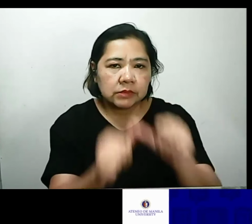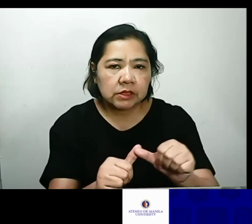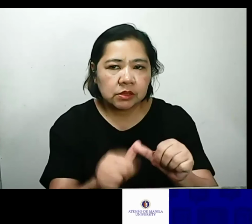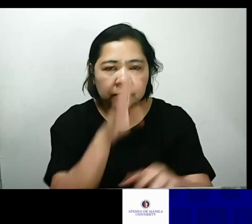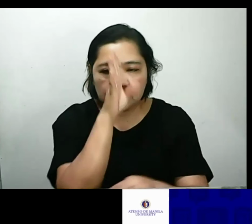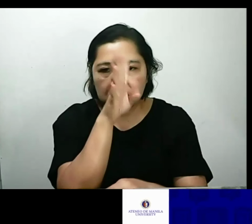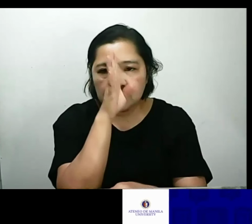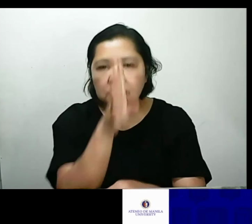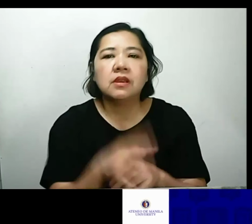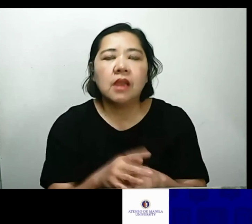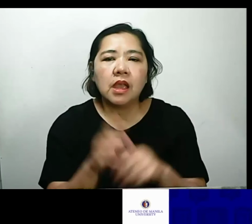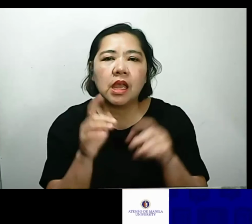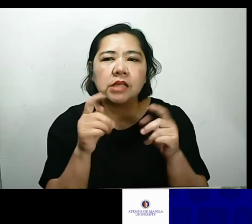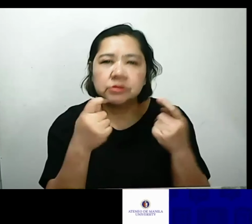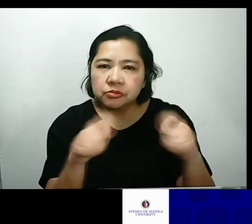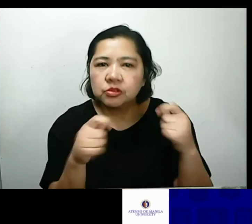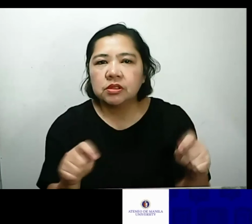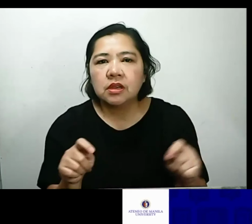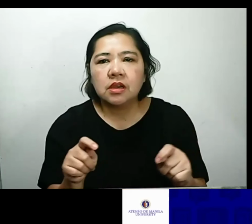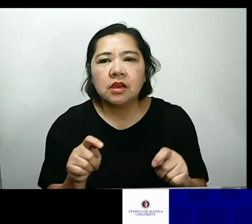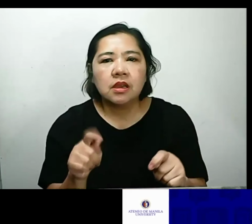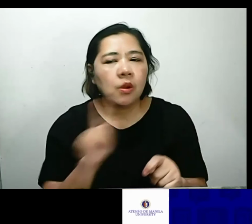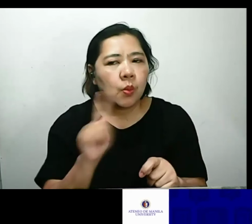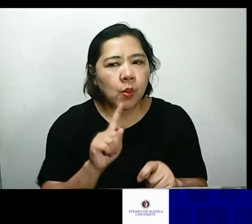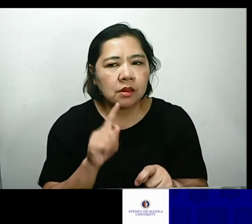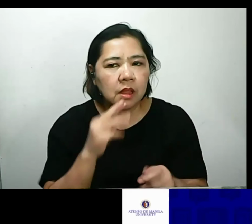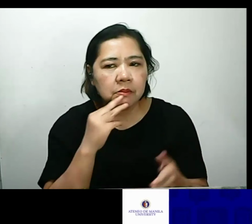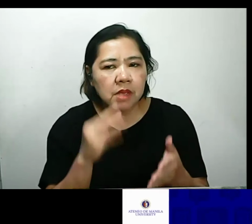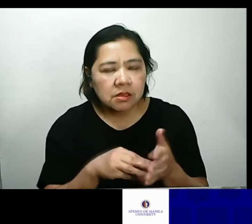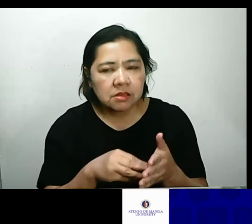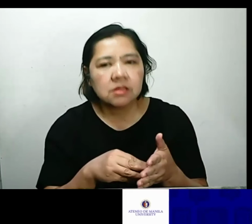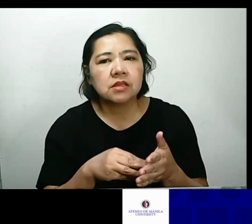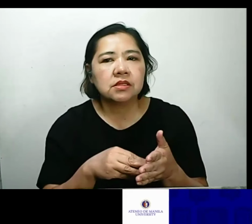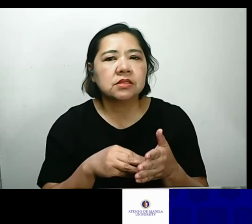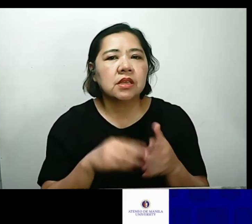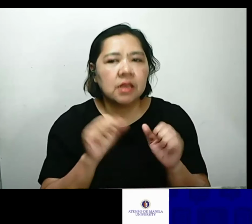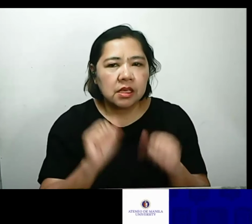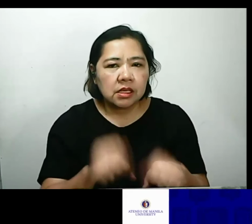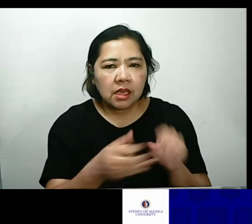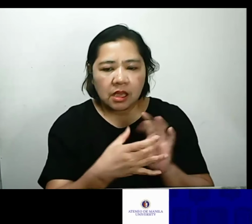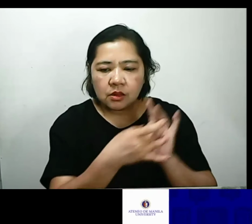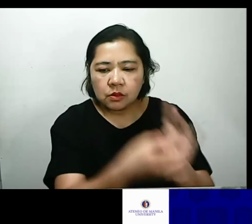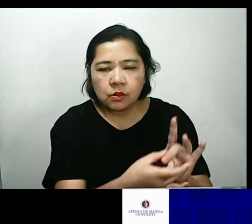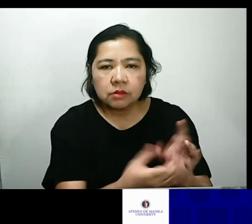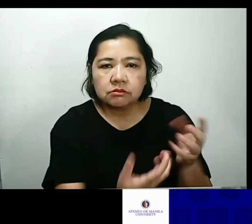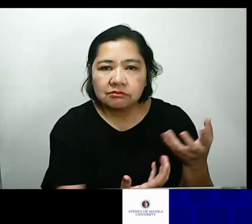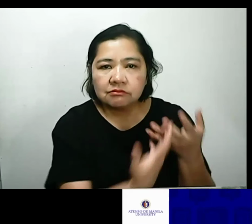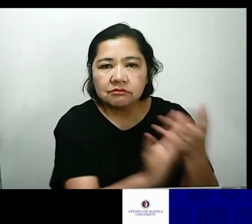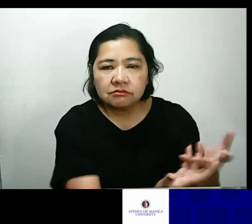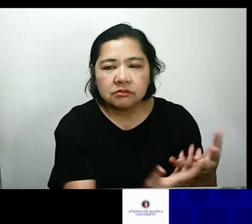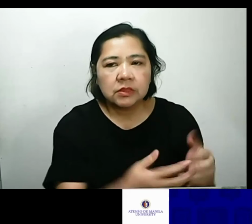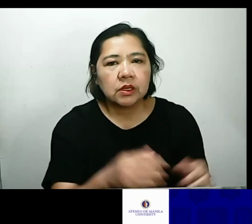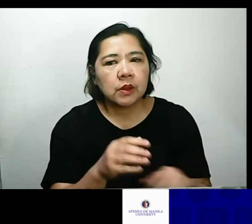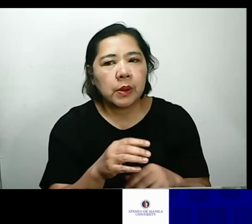to test if what messages actually works for the certain audience, for a certain audience and for the bigger general